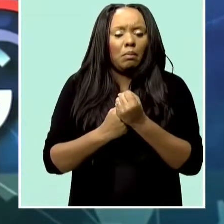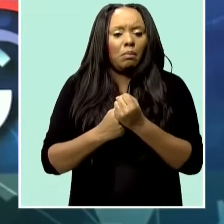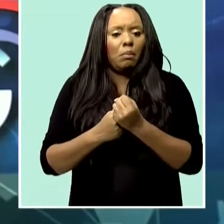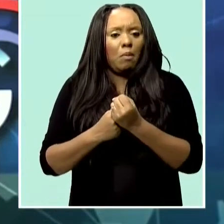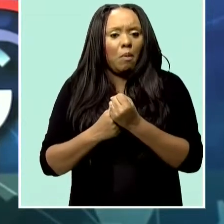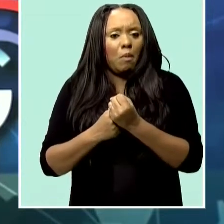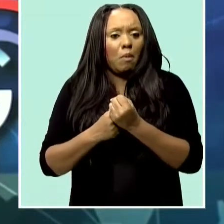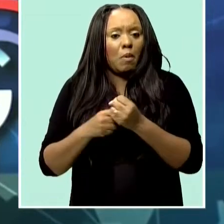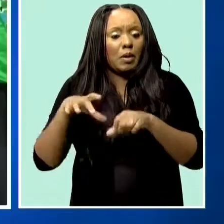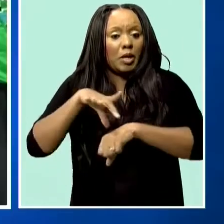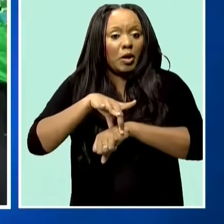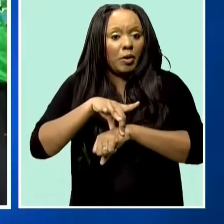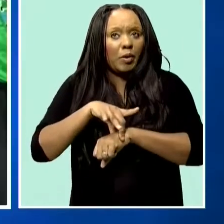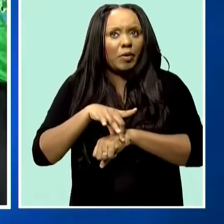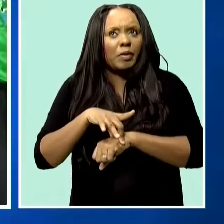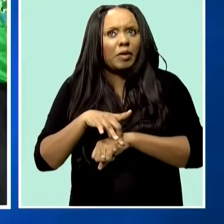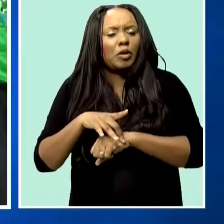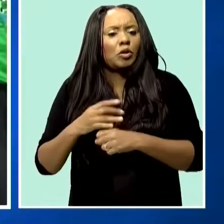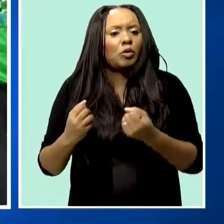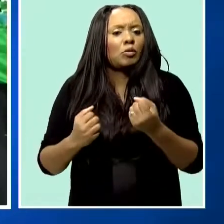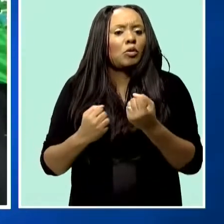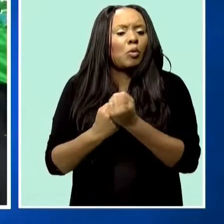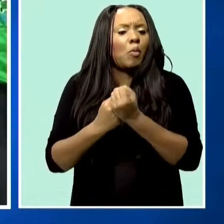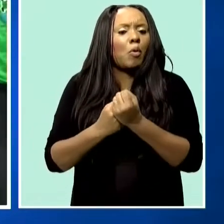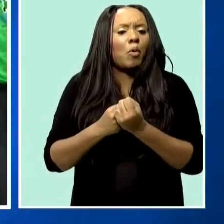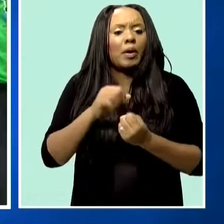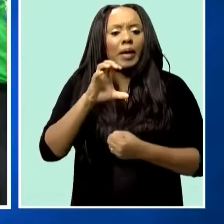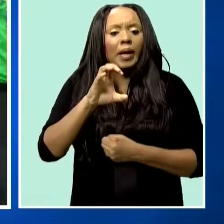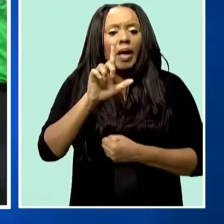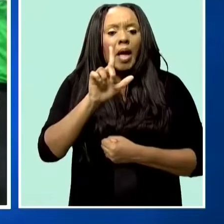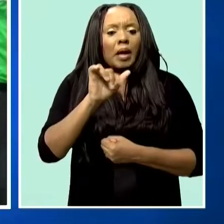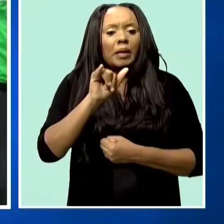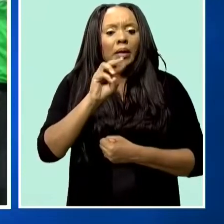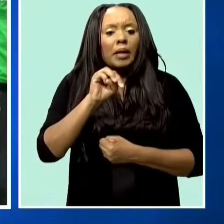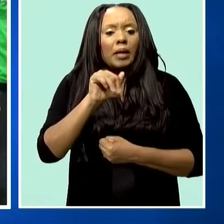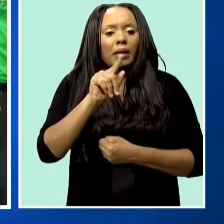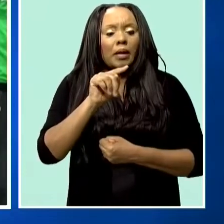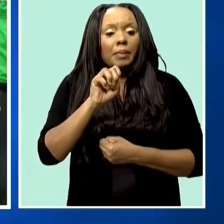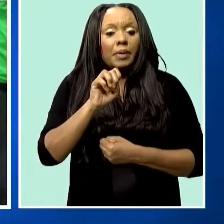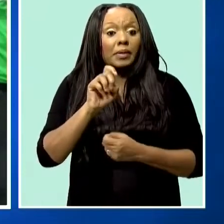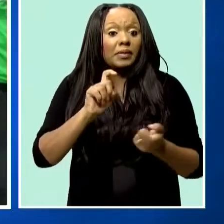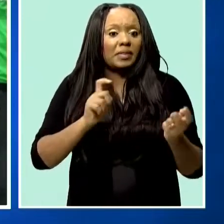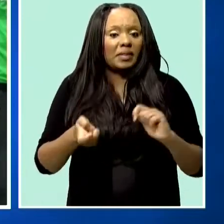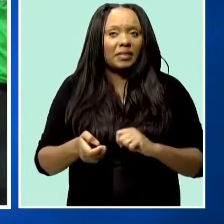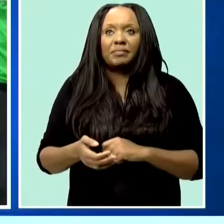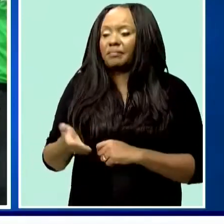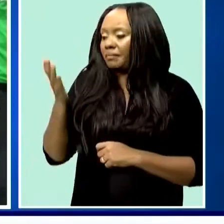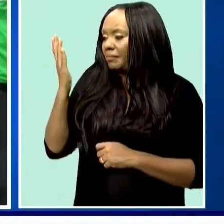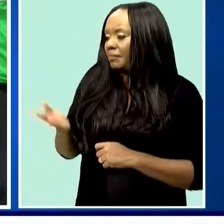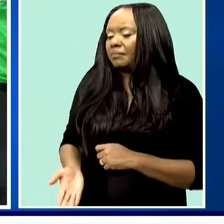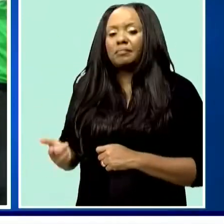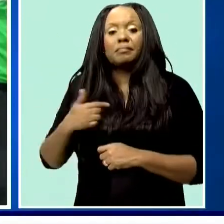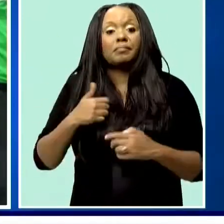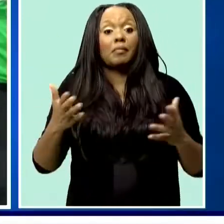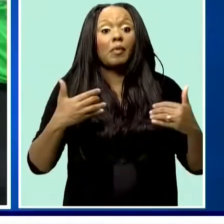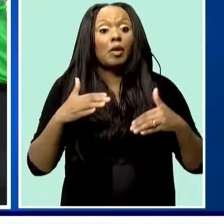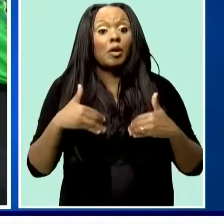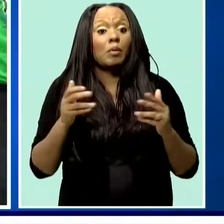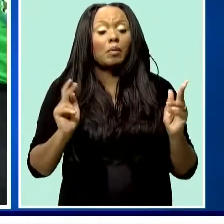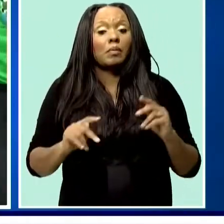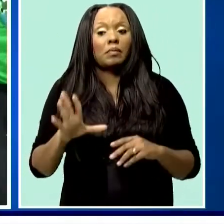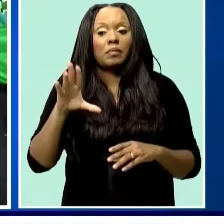board. I'm imploring the young people of this country to be part of this exercise, because it can basically save